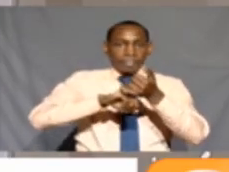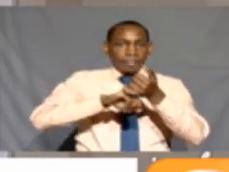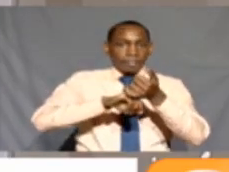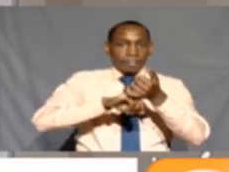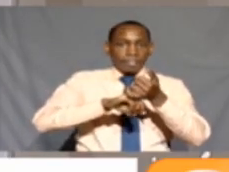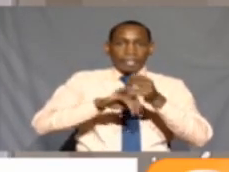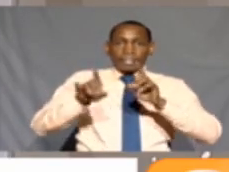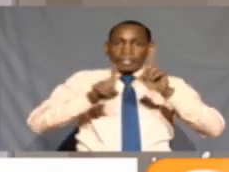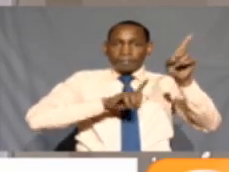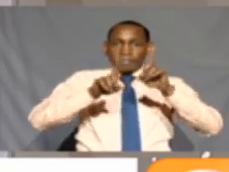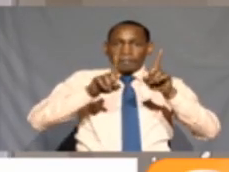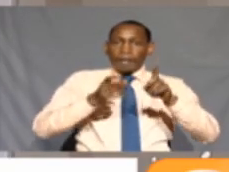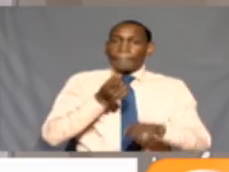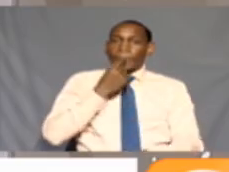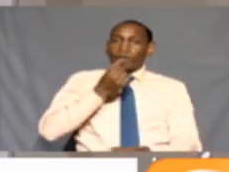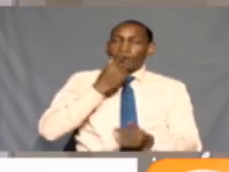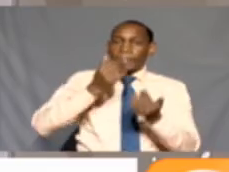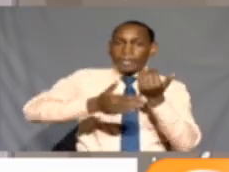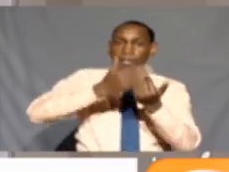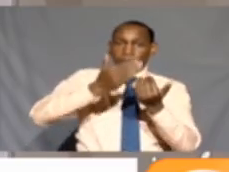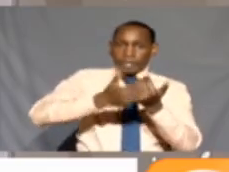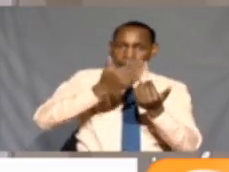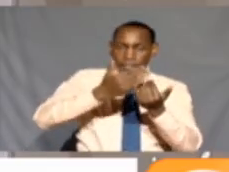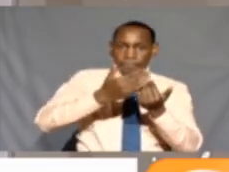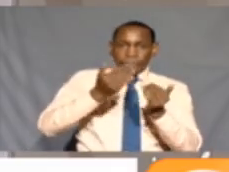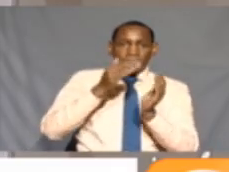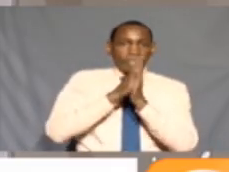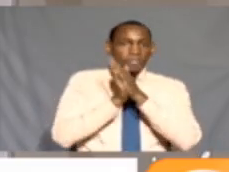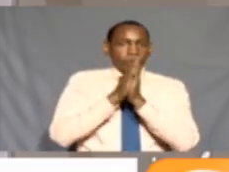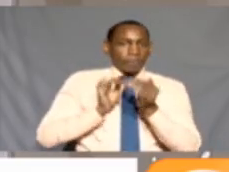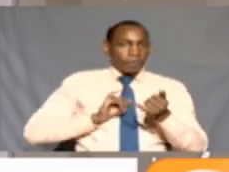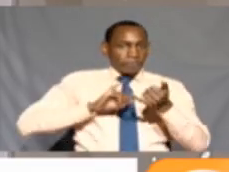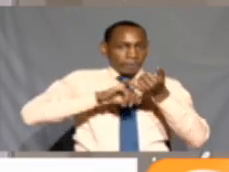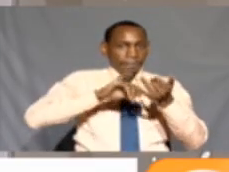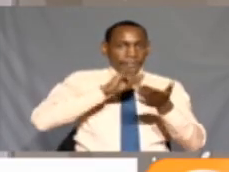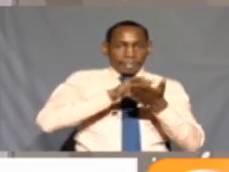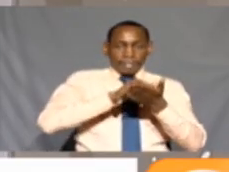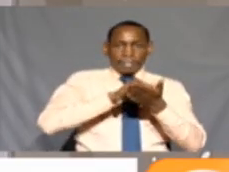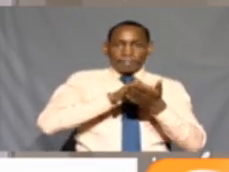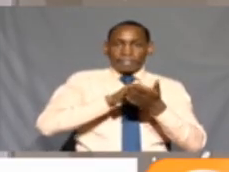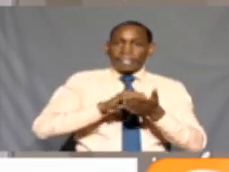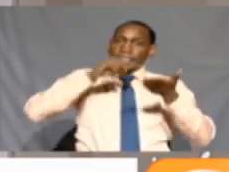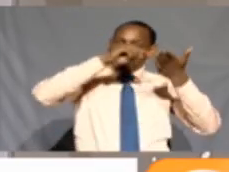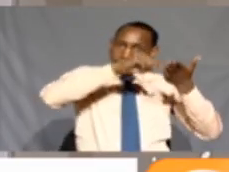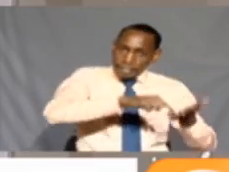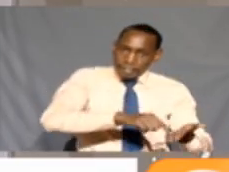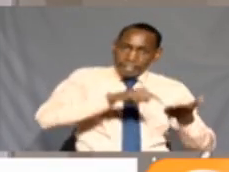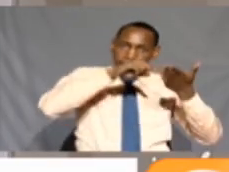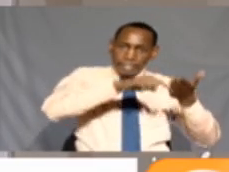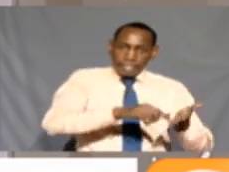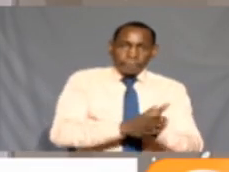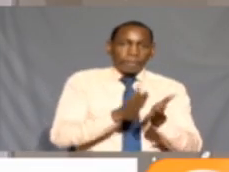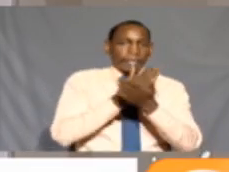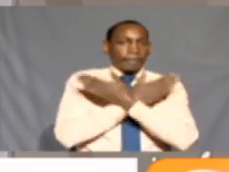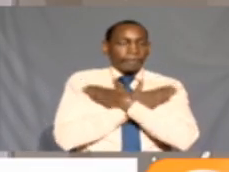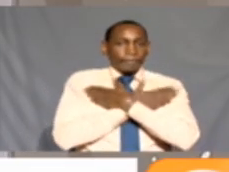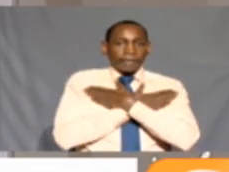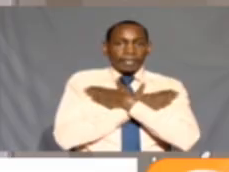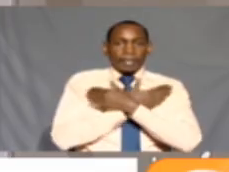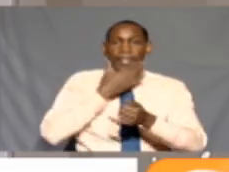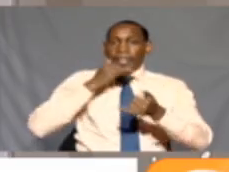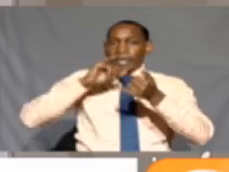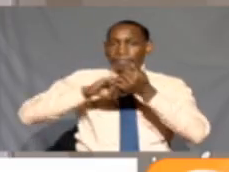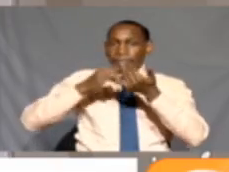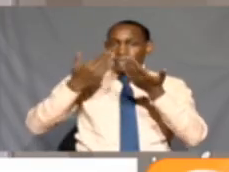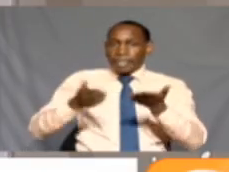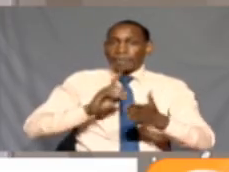had only traveled for medical attention. This is her story that she has stuck to, with close friends of her husband